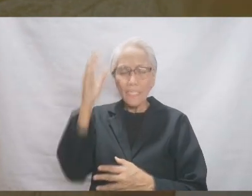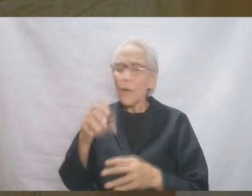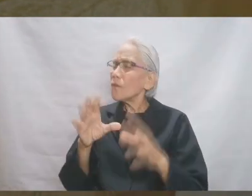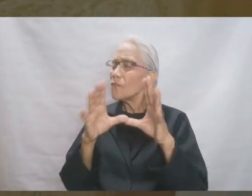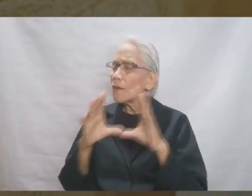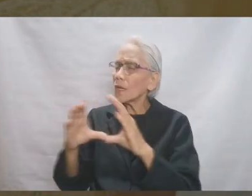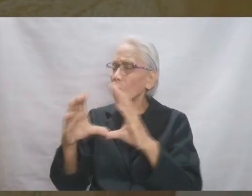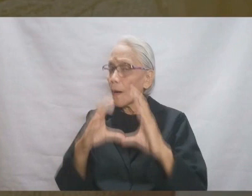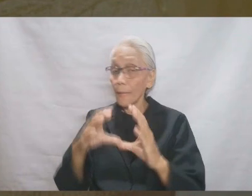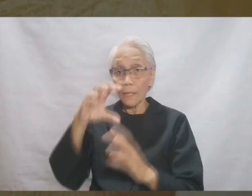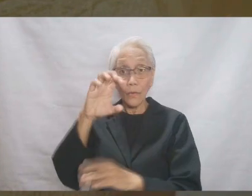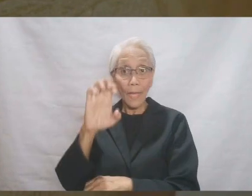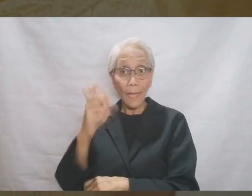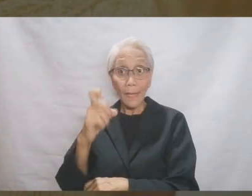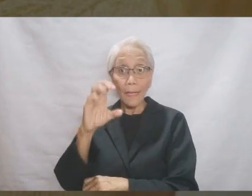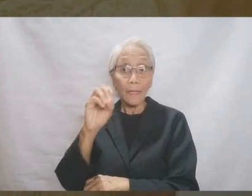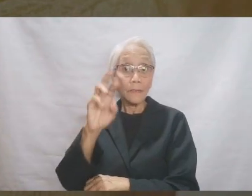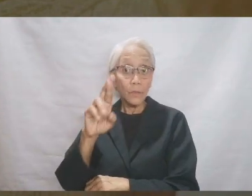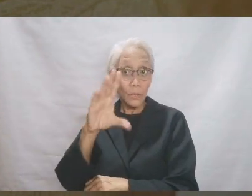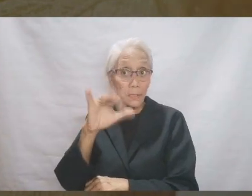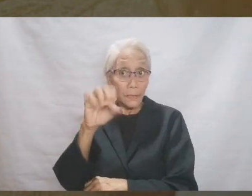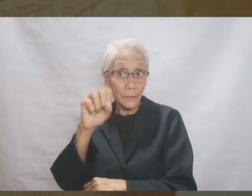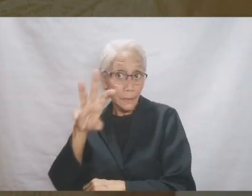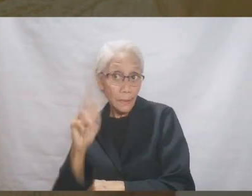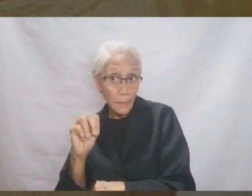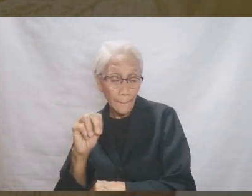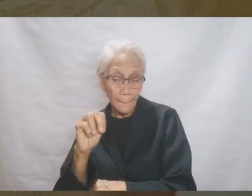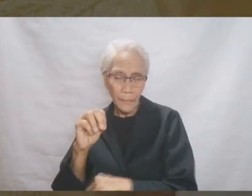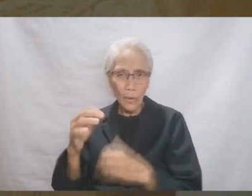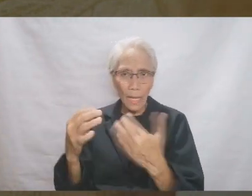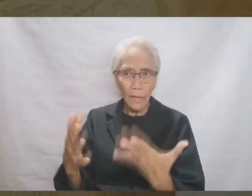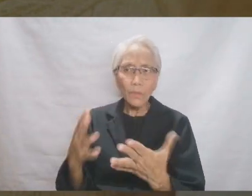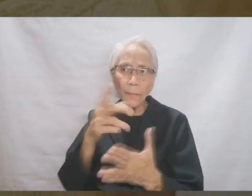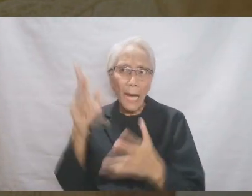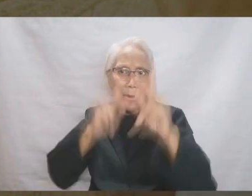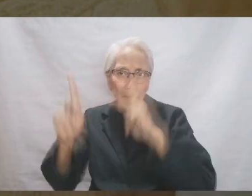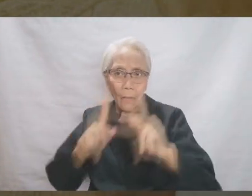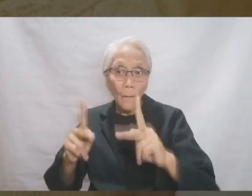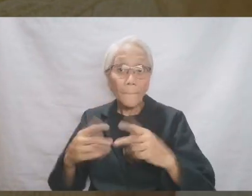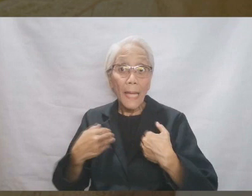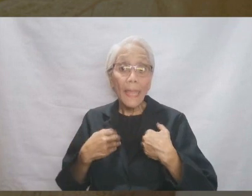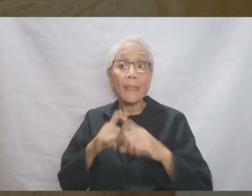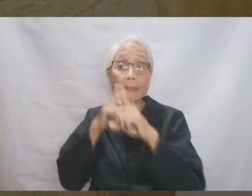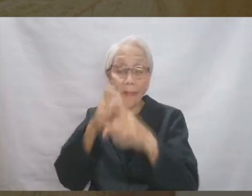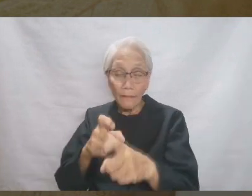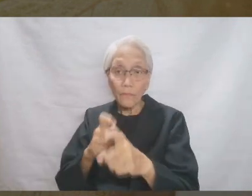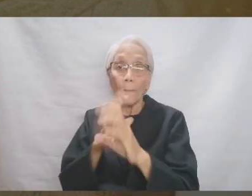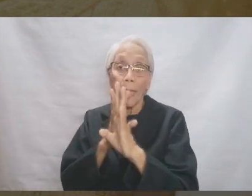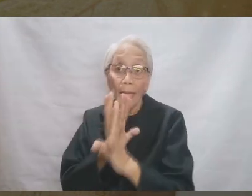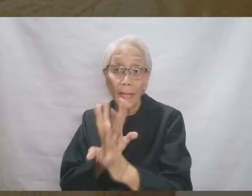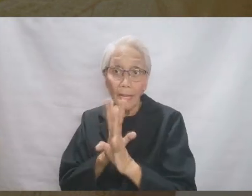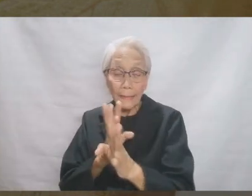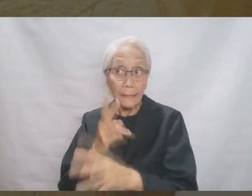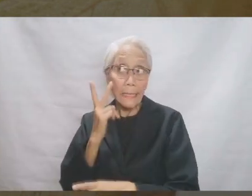why napaka-common ang exorcism cases sa mga taong mayroong di umanong gift of tongues. Tingnan natin